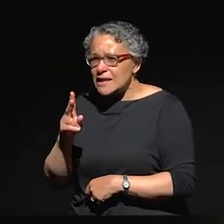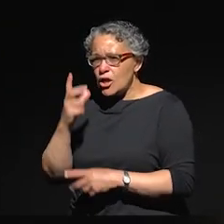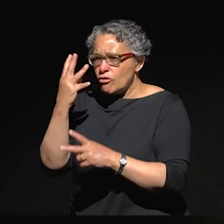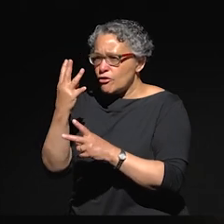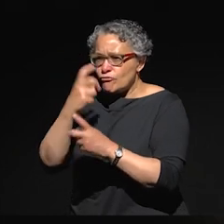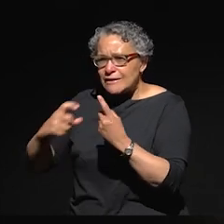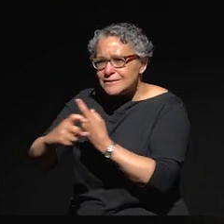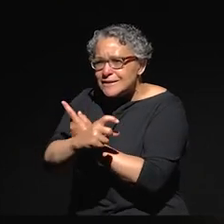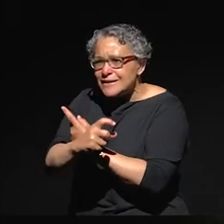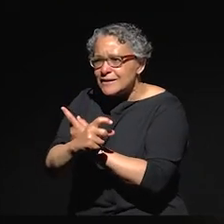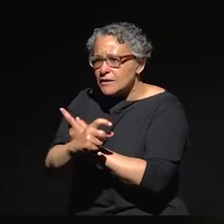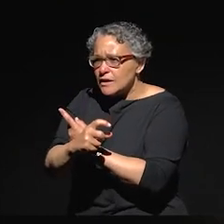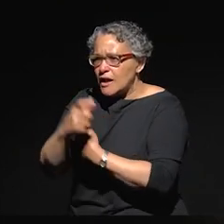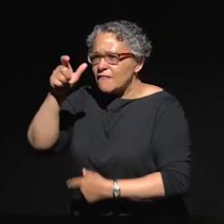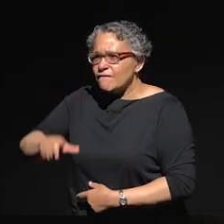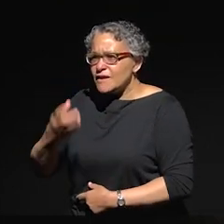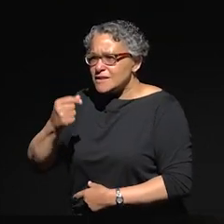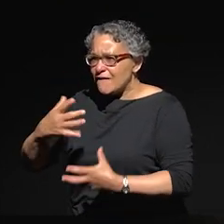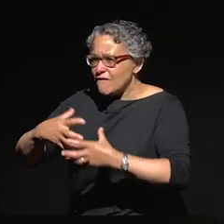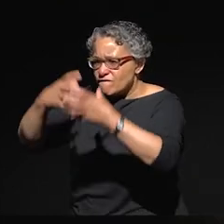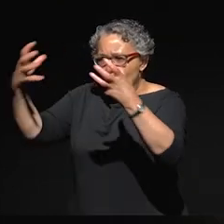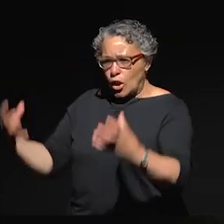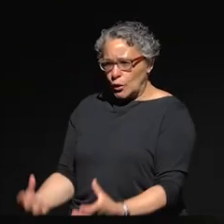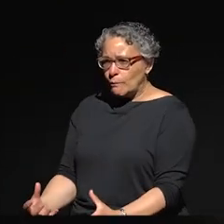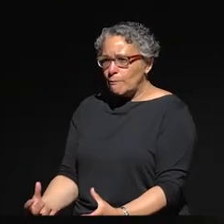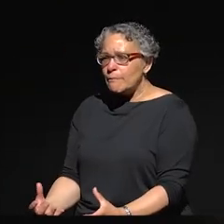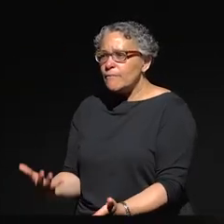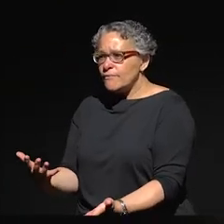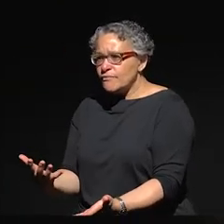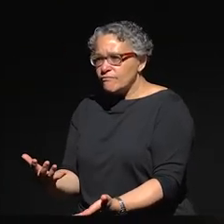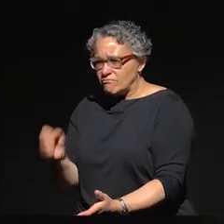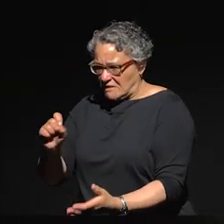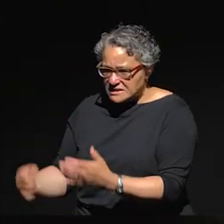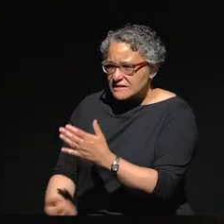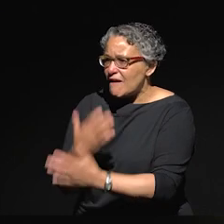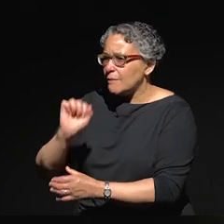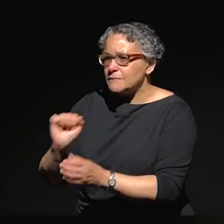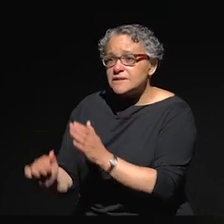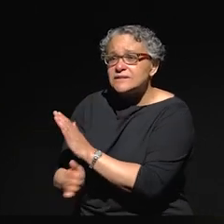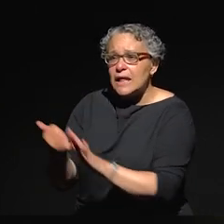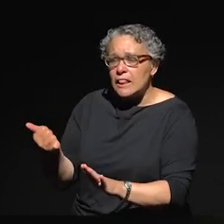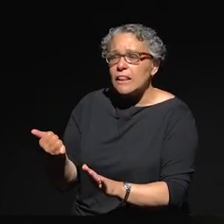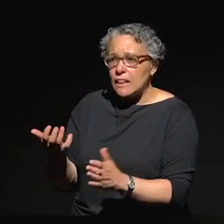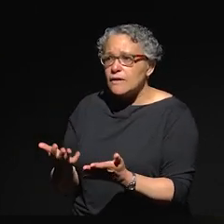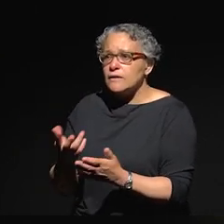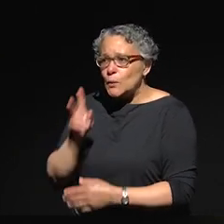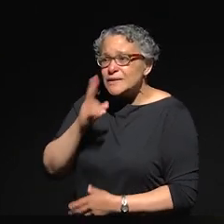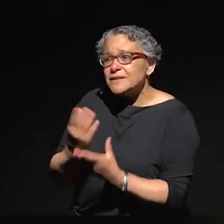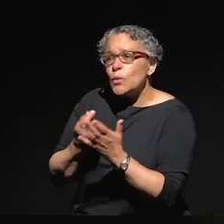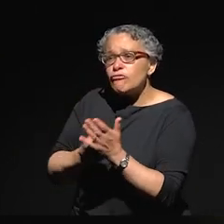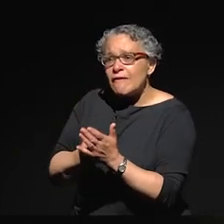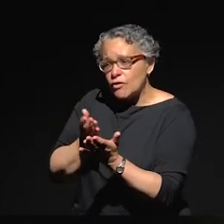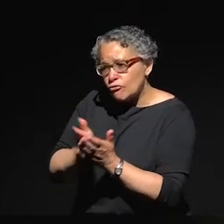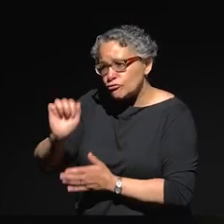three-dimensionality, the volume of the figures, how much has happened, how much he's developing. And this is something we see with Raphael throughout,